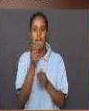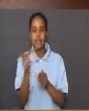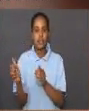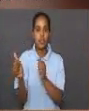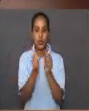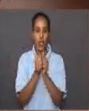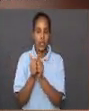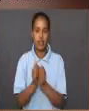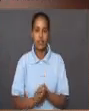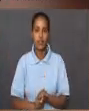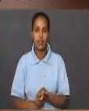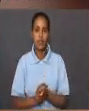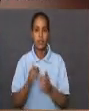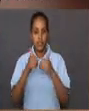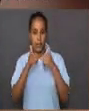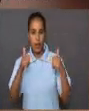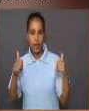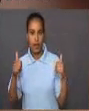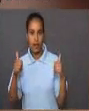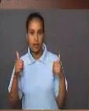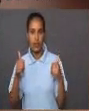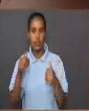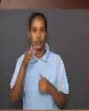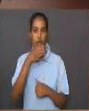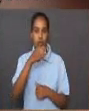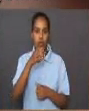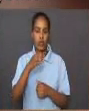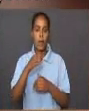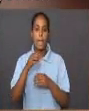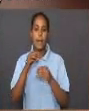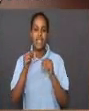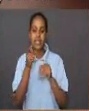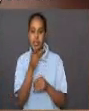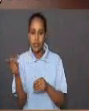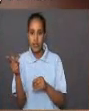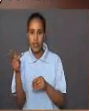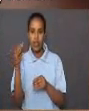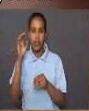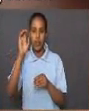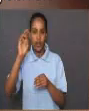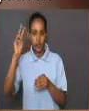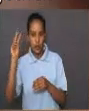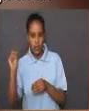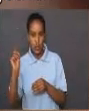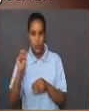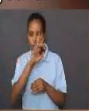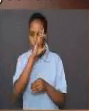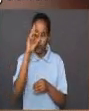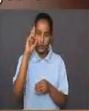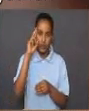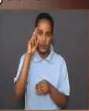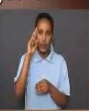particles together. The separation of solute particles is